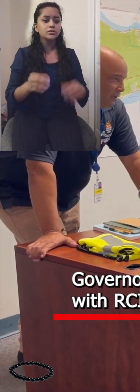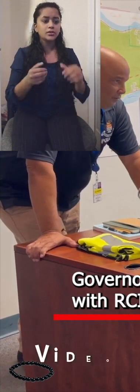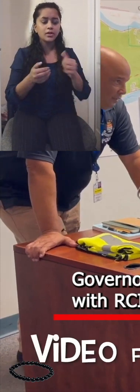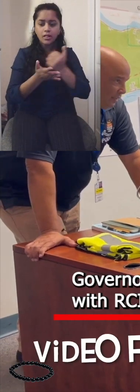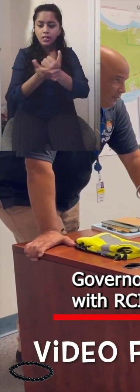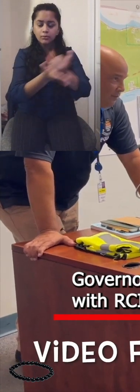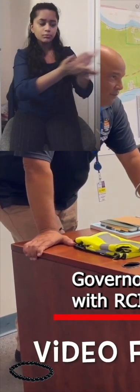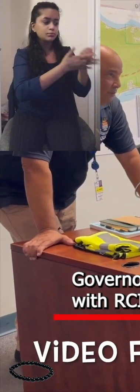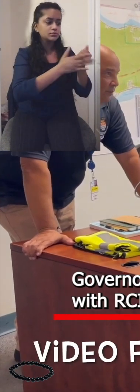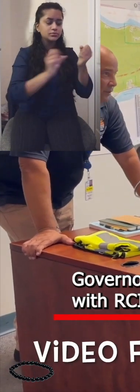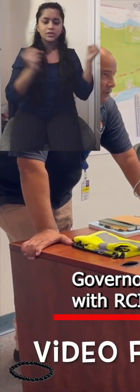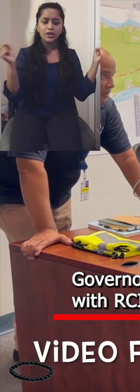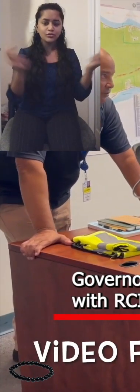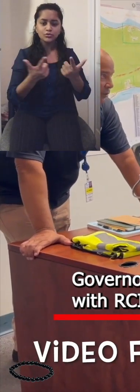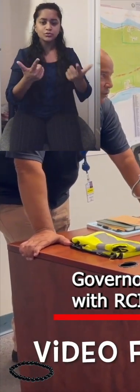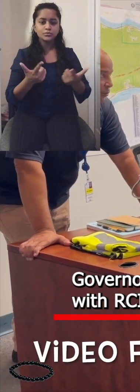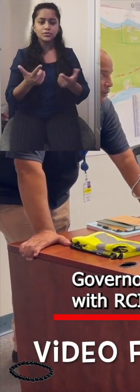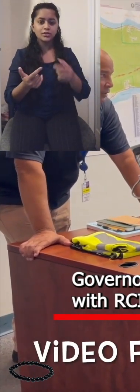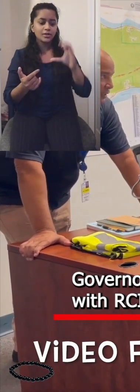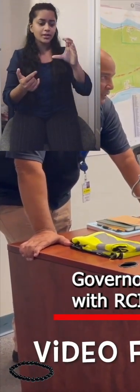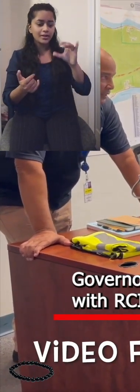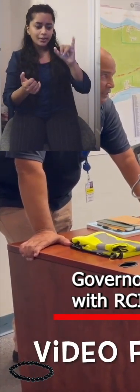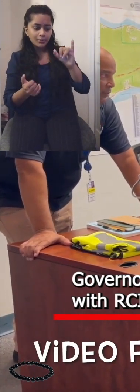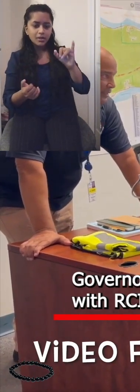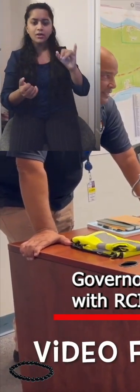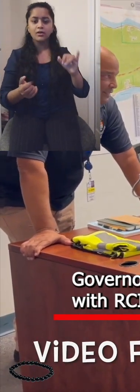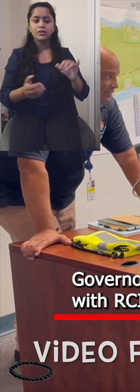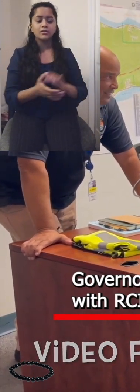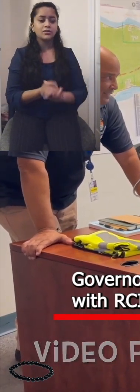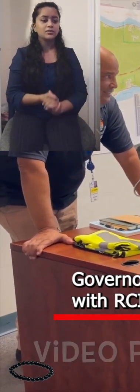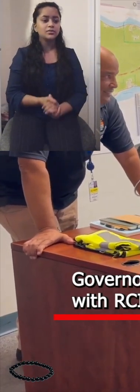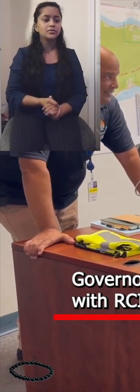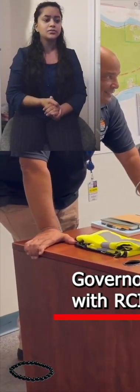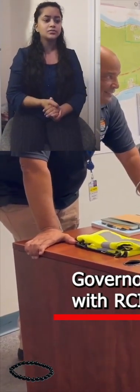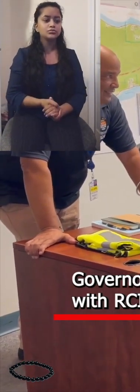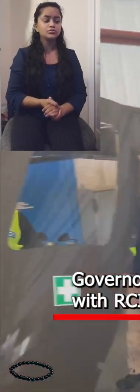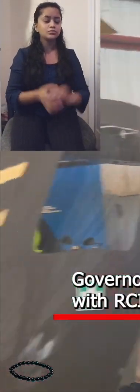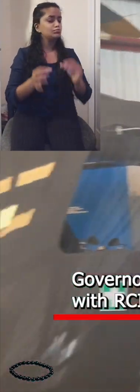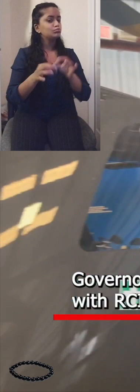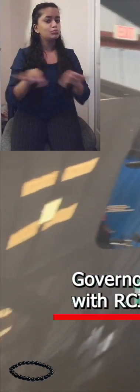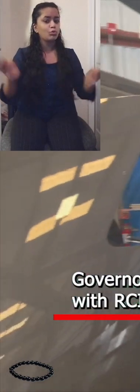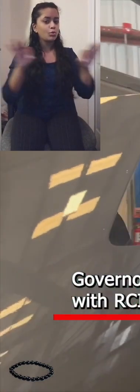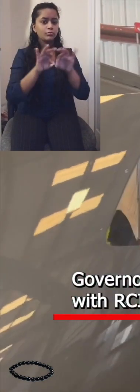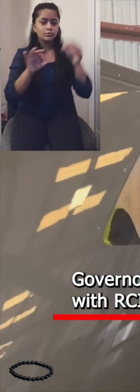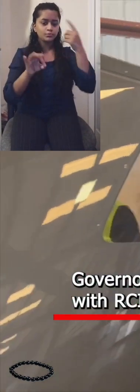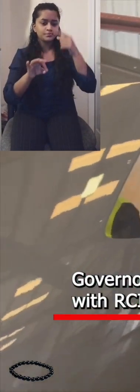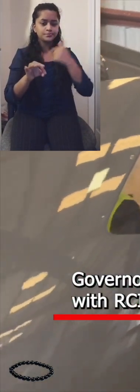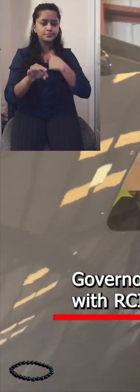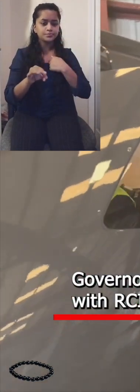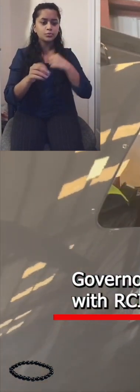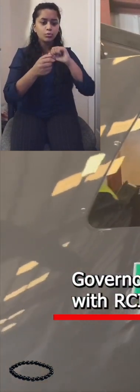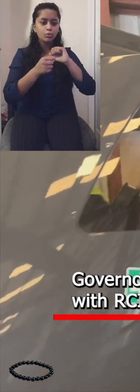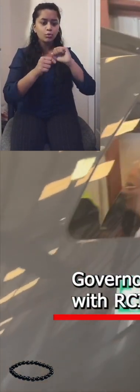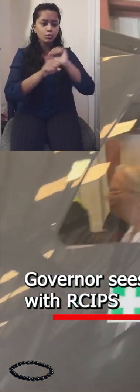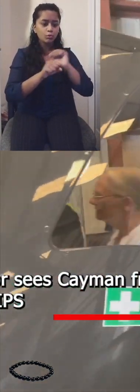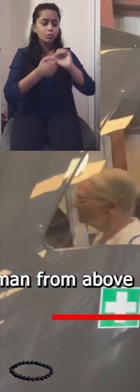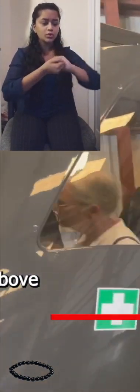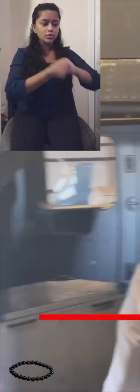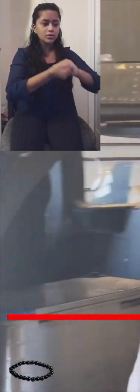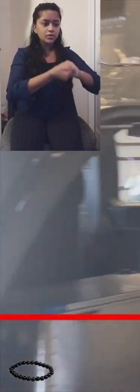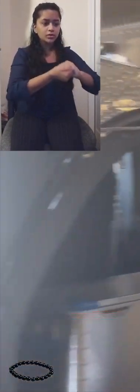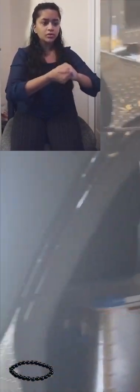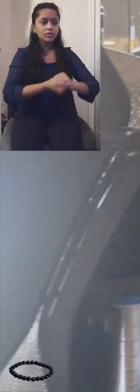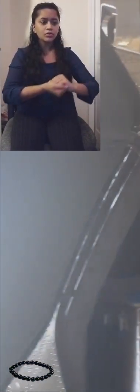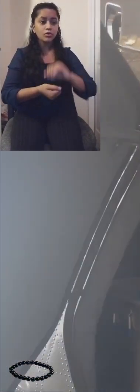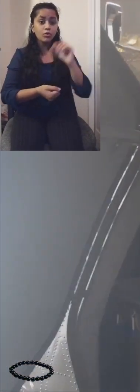and serving everybody in Cayman. So it's really, really important for me that I'm working in